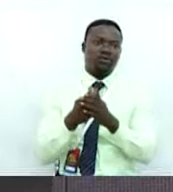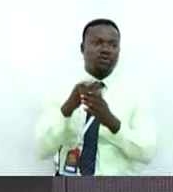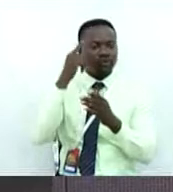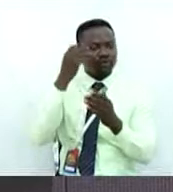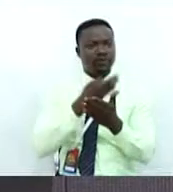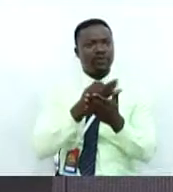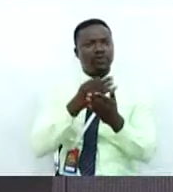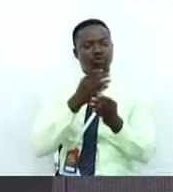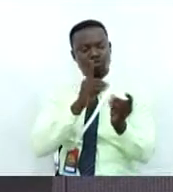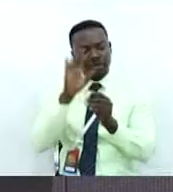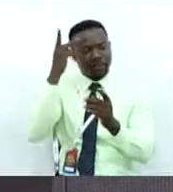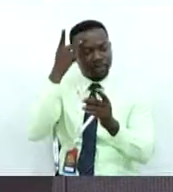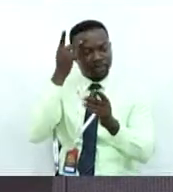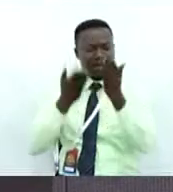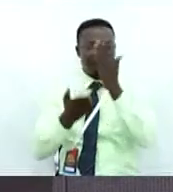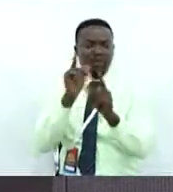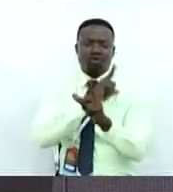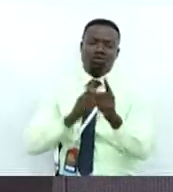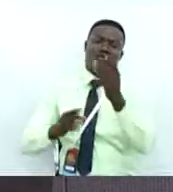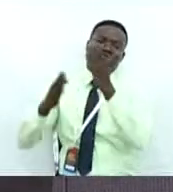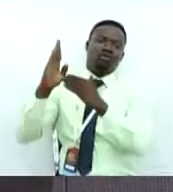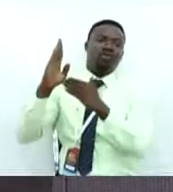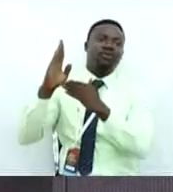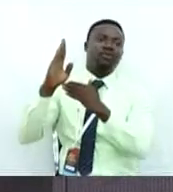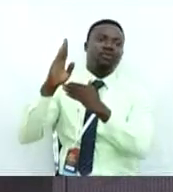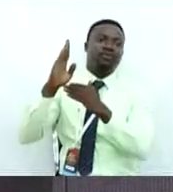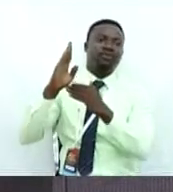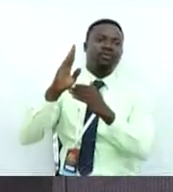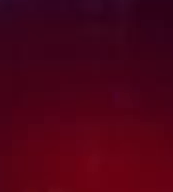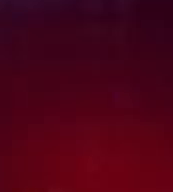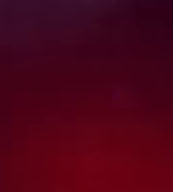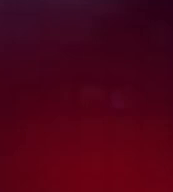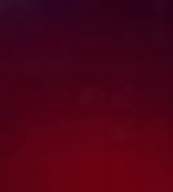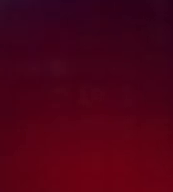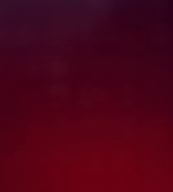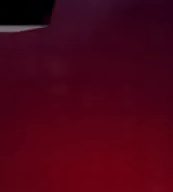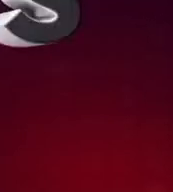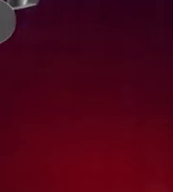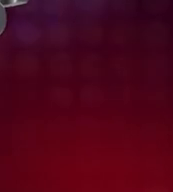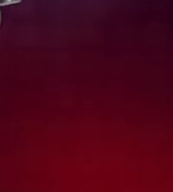fulfilling its purpose. May the Lord God Almighty be with his people.